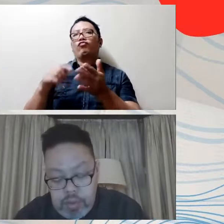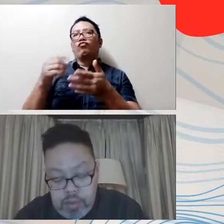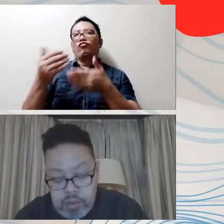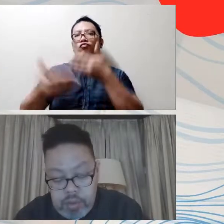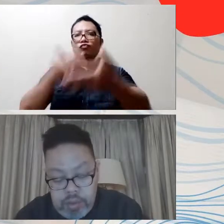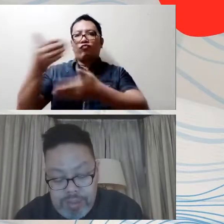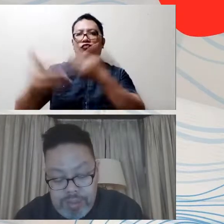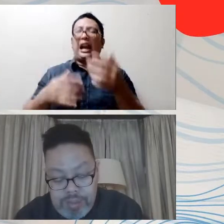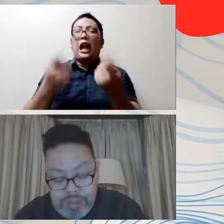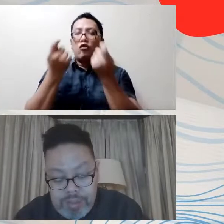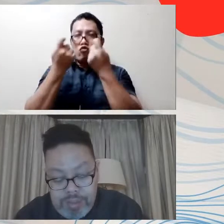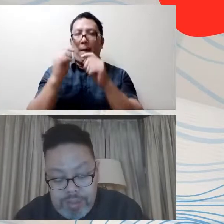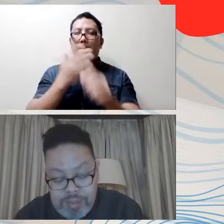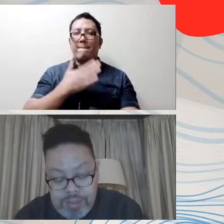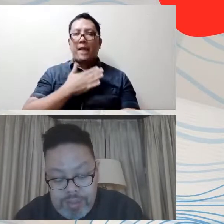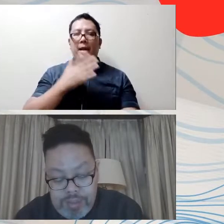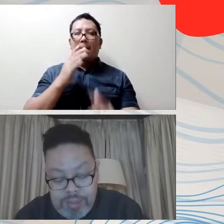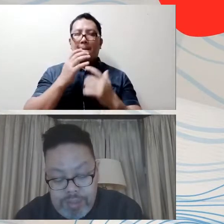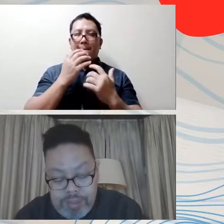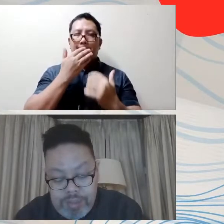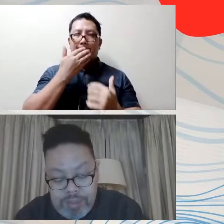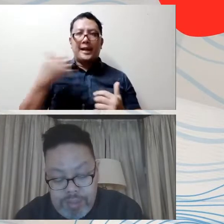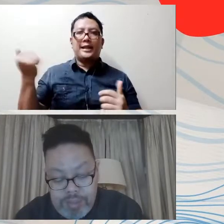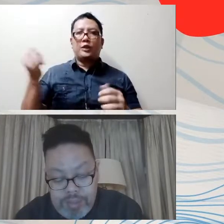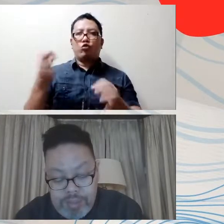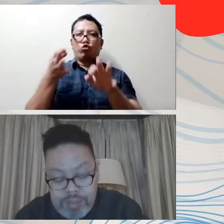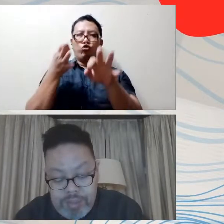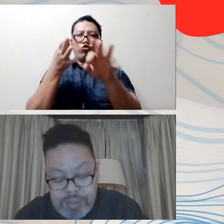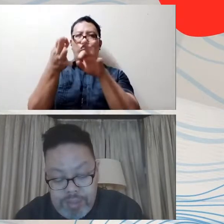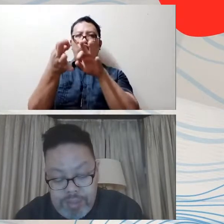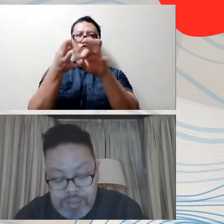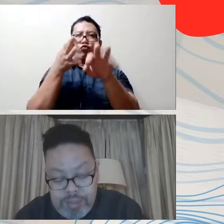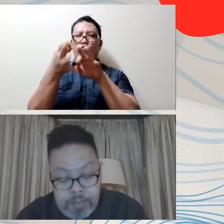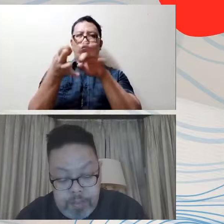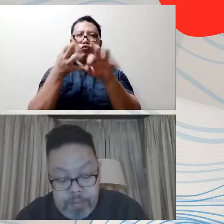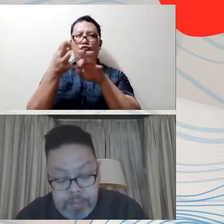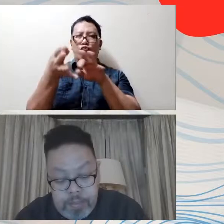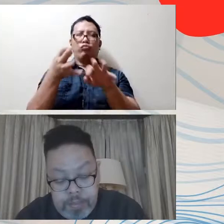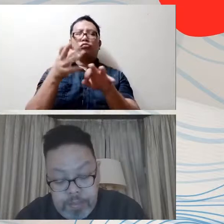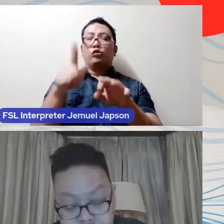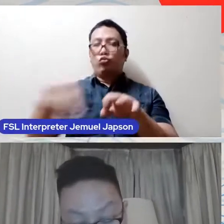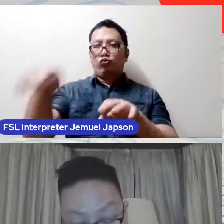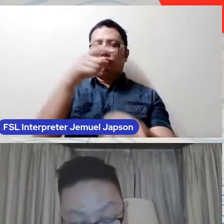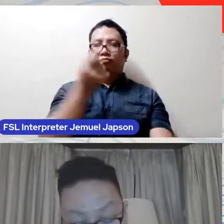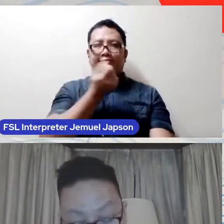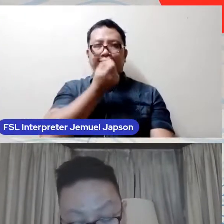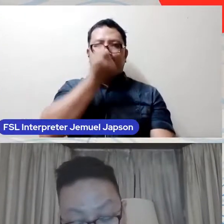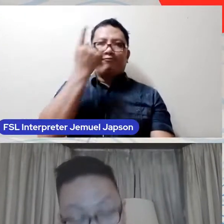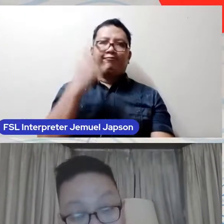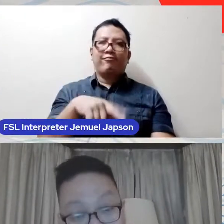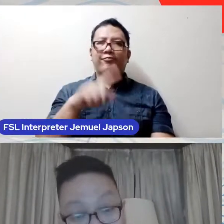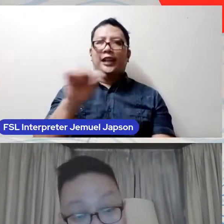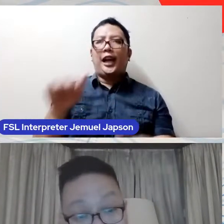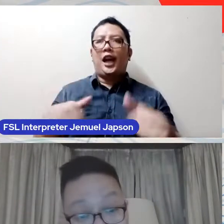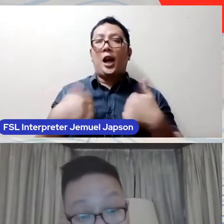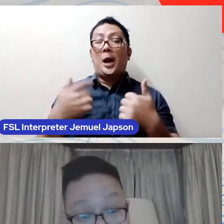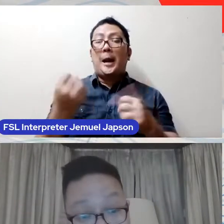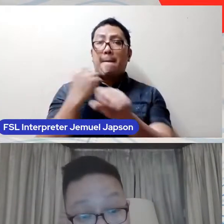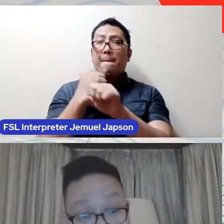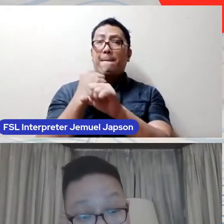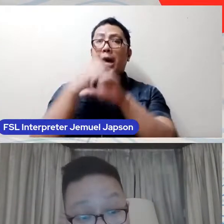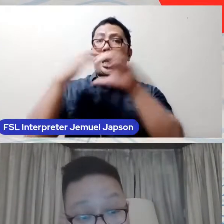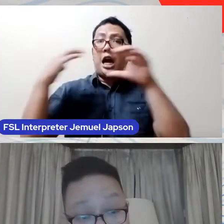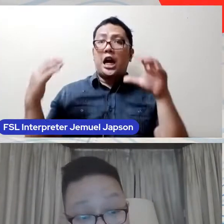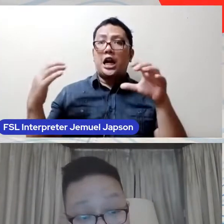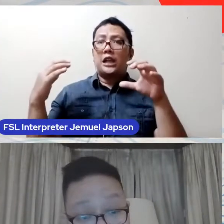my best na mas maintindihan po ng lahat. So, siguro po isipin po natin ang Random Manual